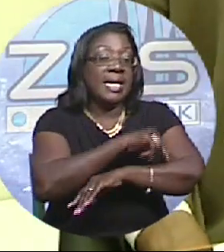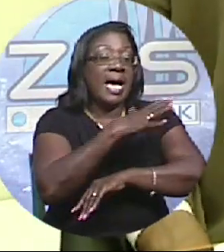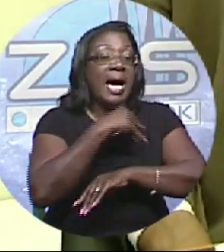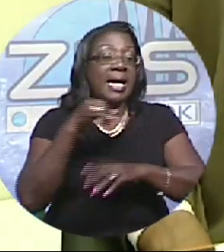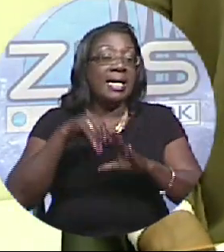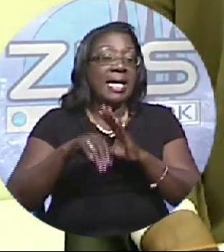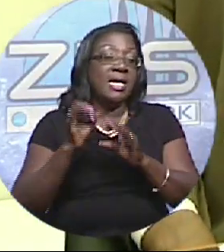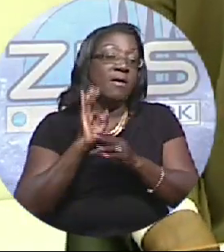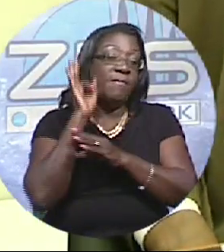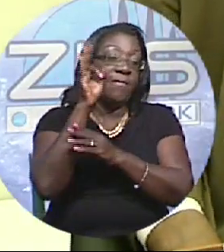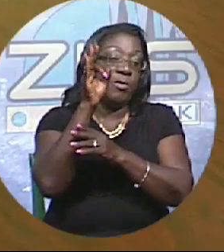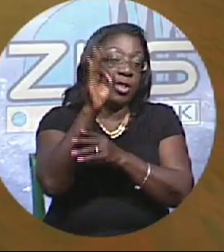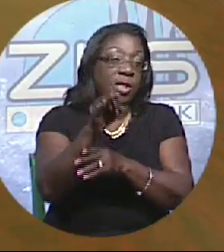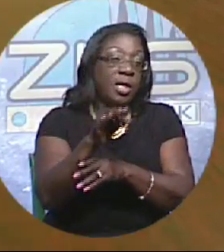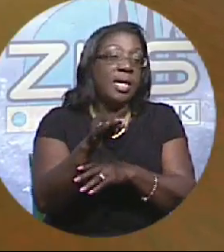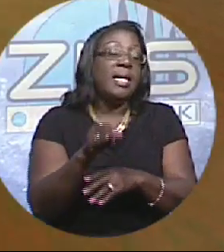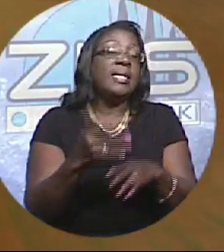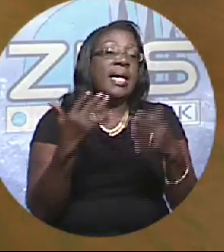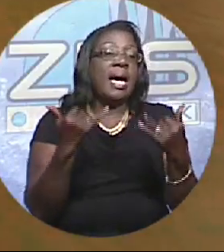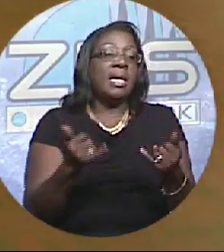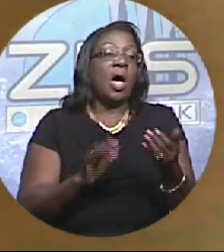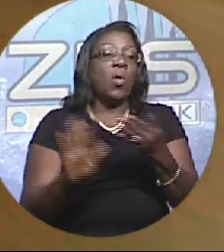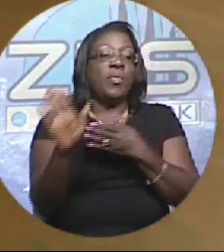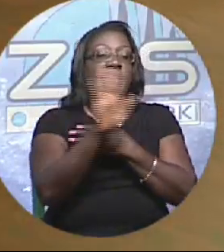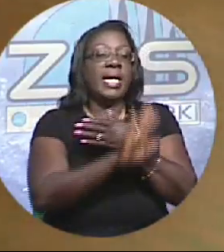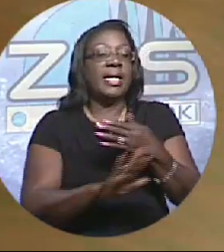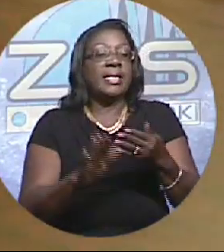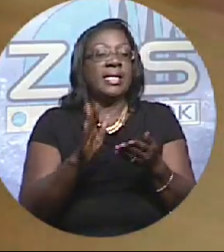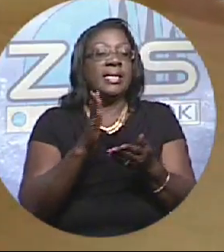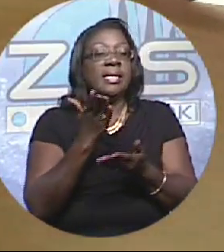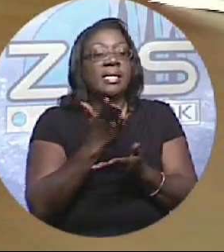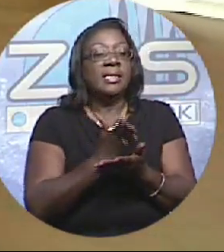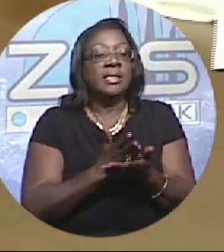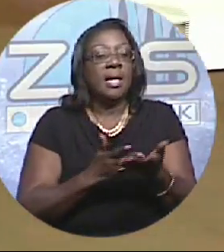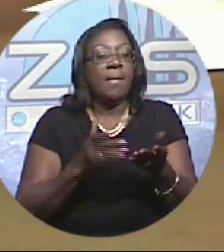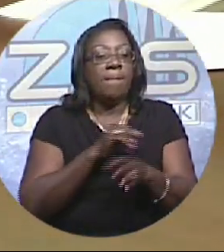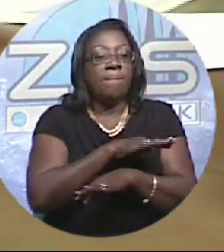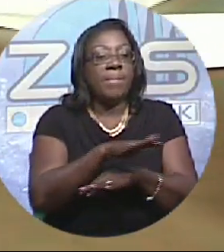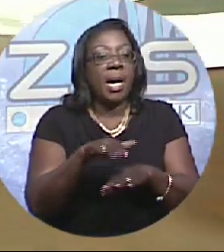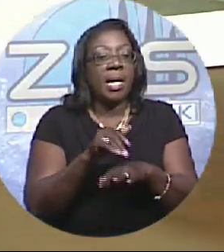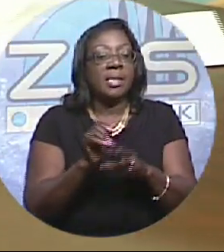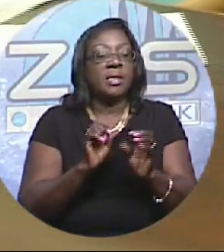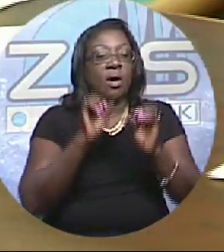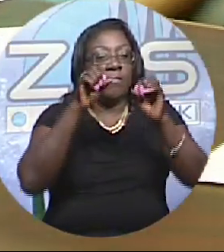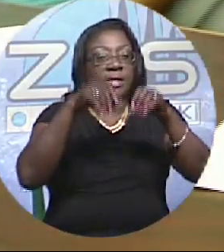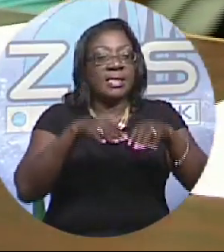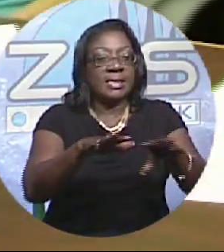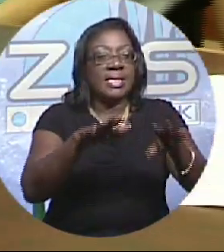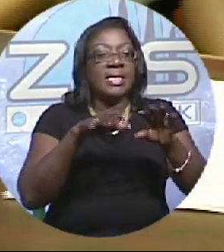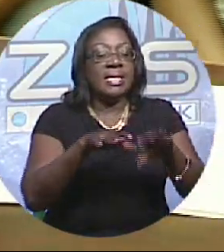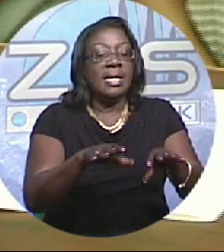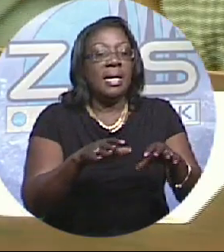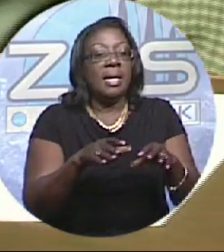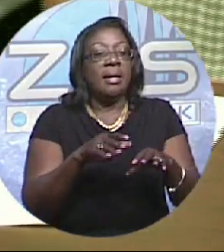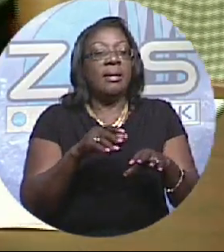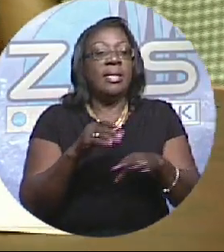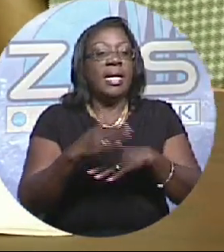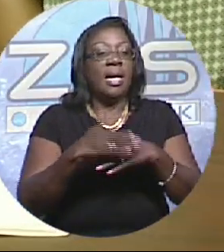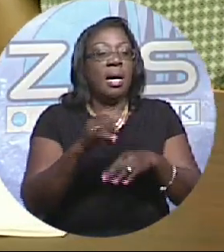so by designating several more marine protected areas, including islands such as Abaco,